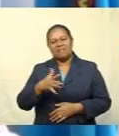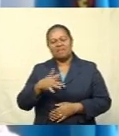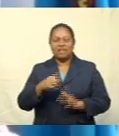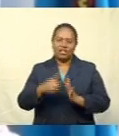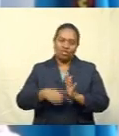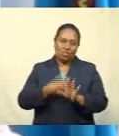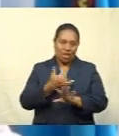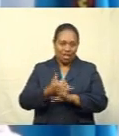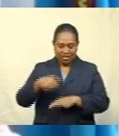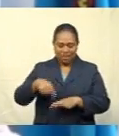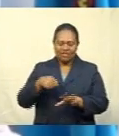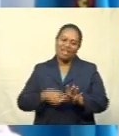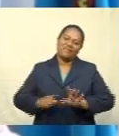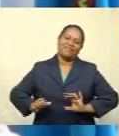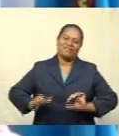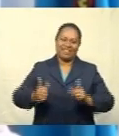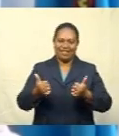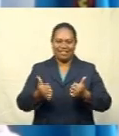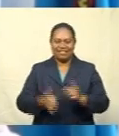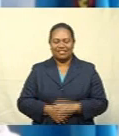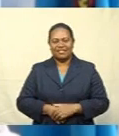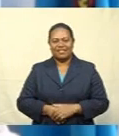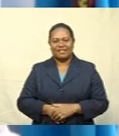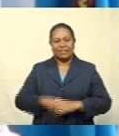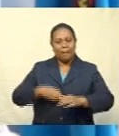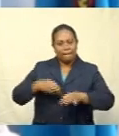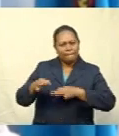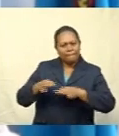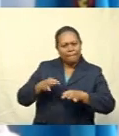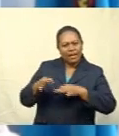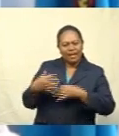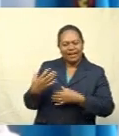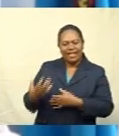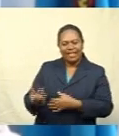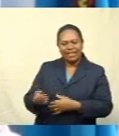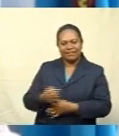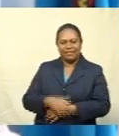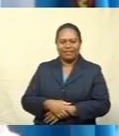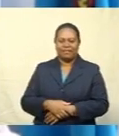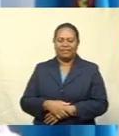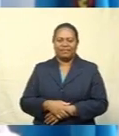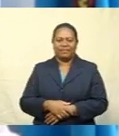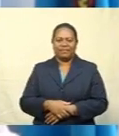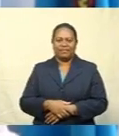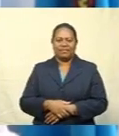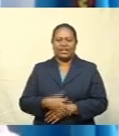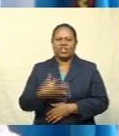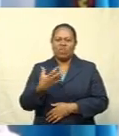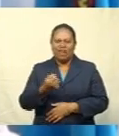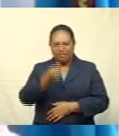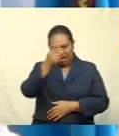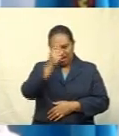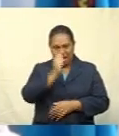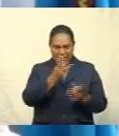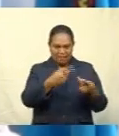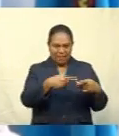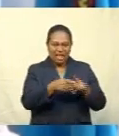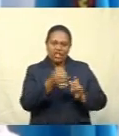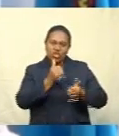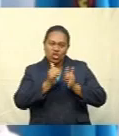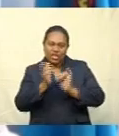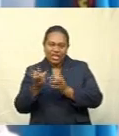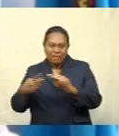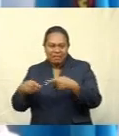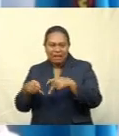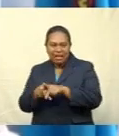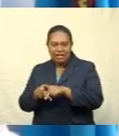year. They also plan to put up a bar and a restaurant just